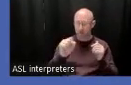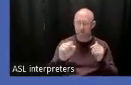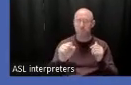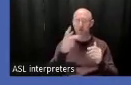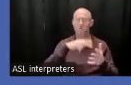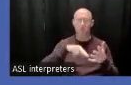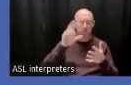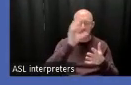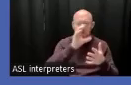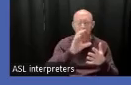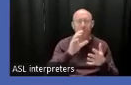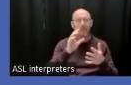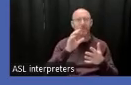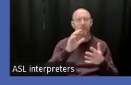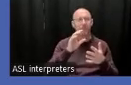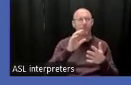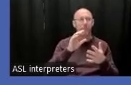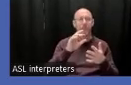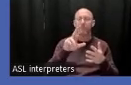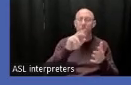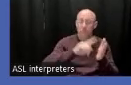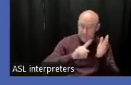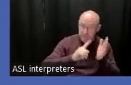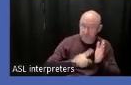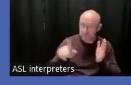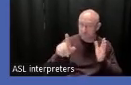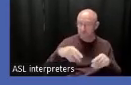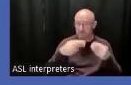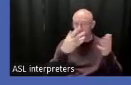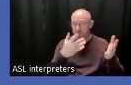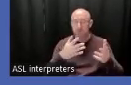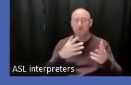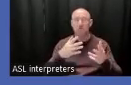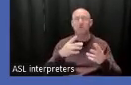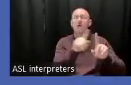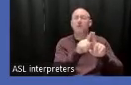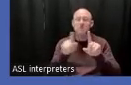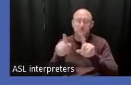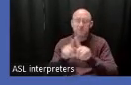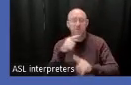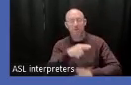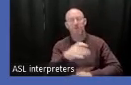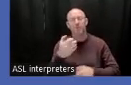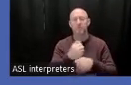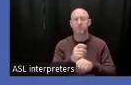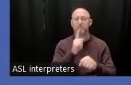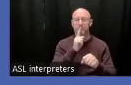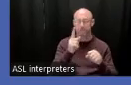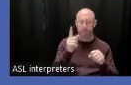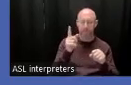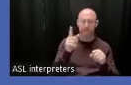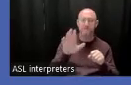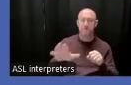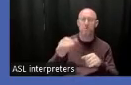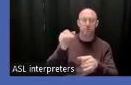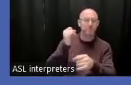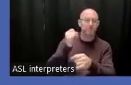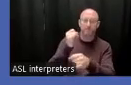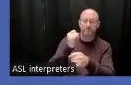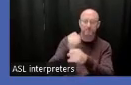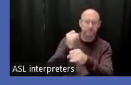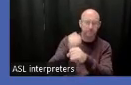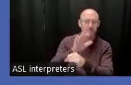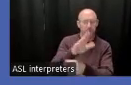at the research that you're proposing, but they also really want to make sure that your institution that you're